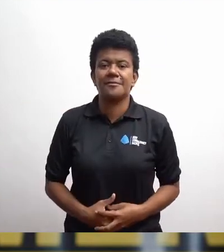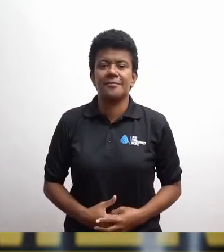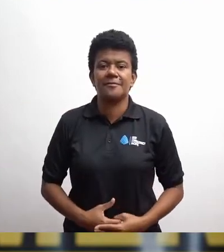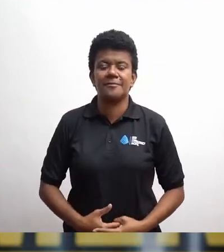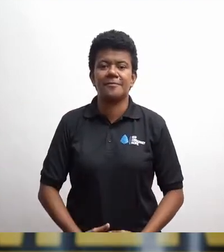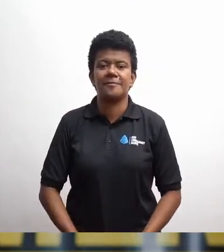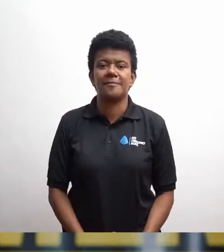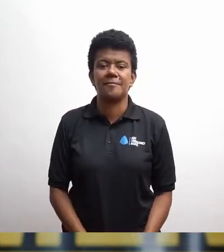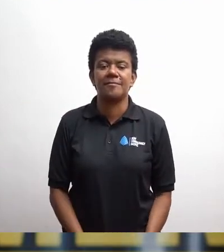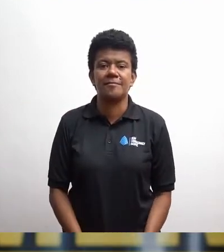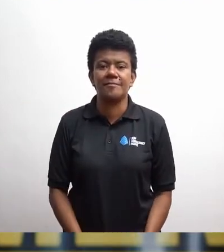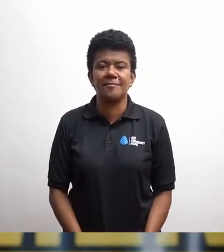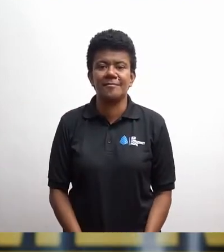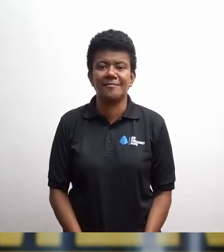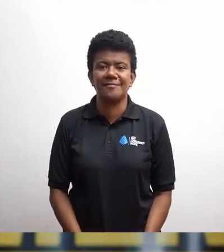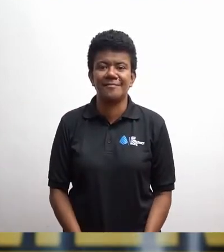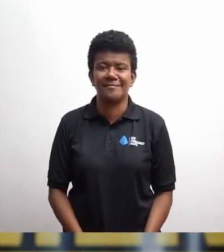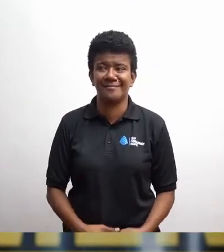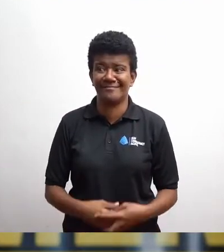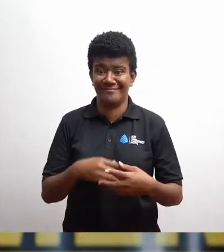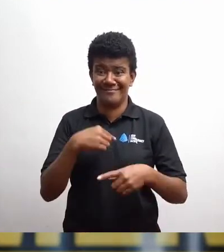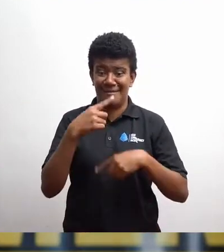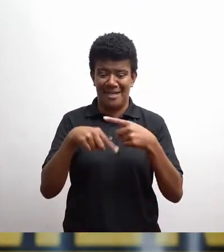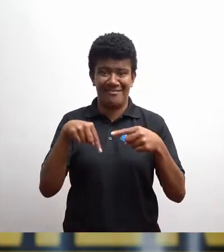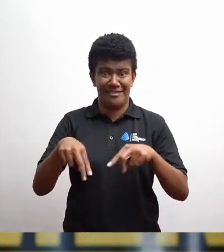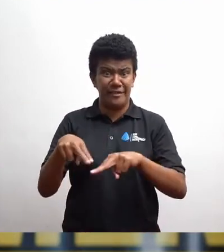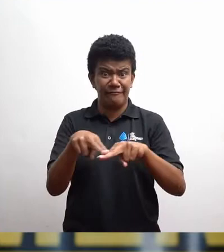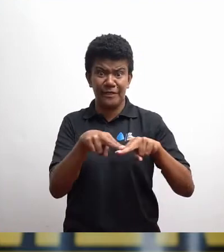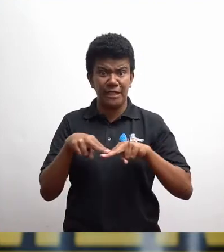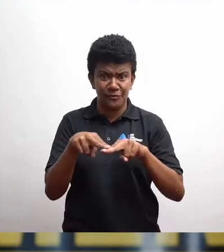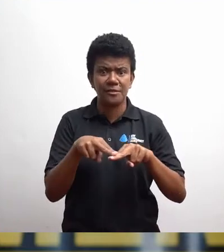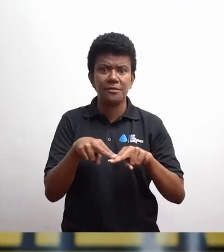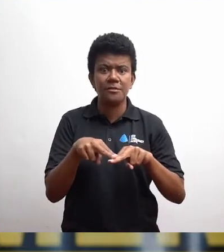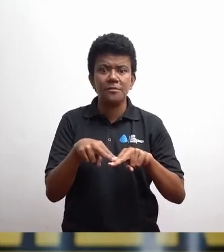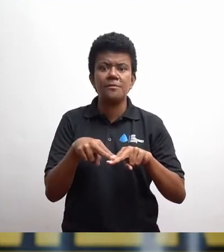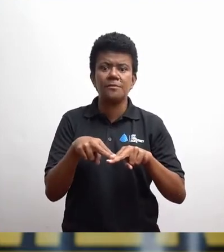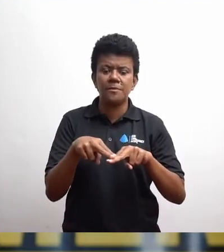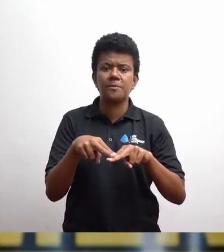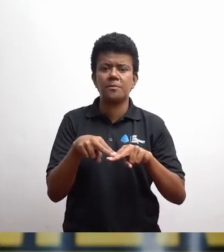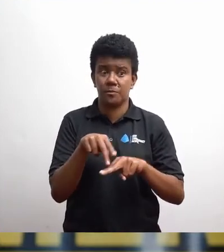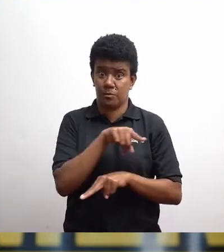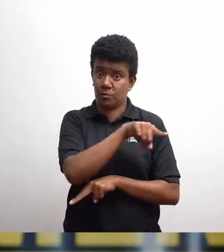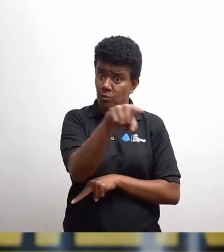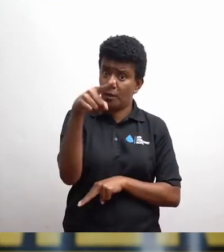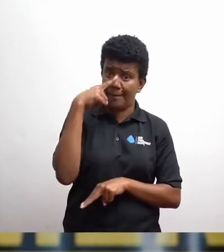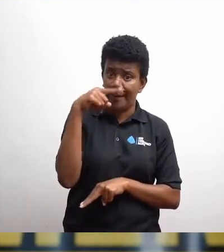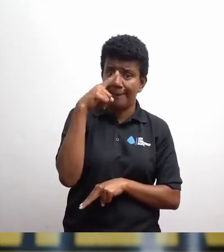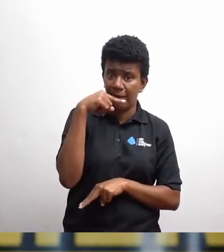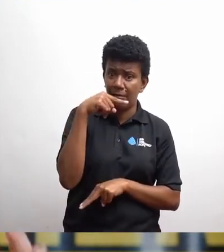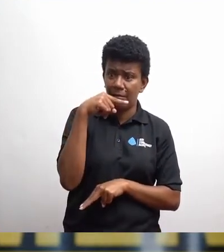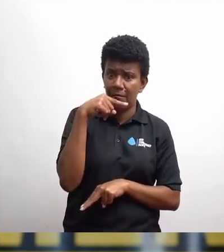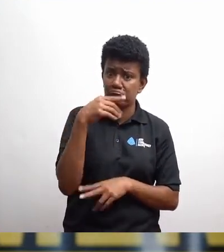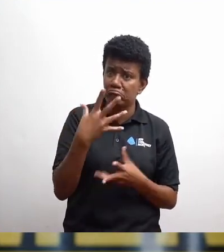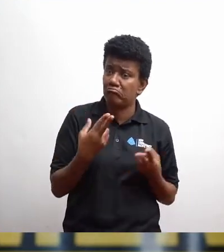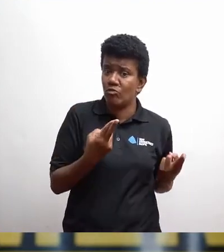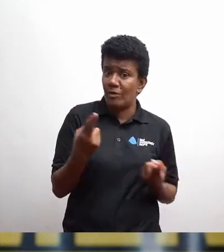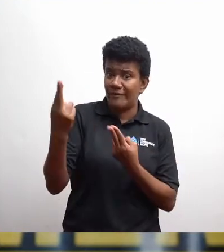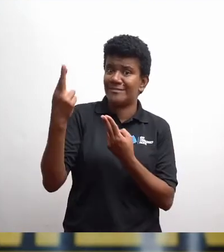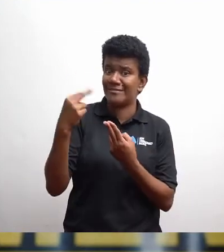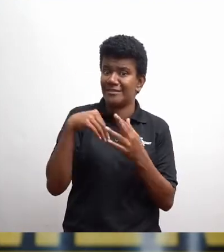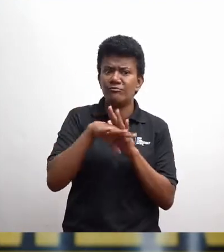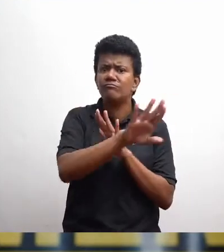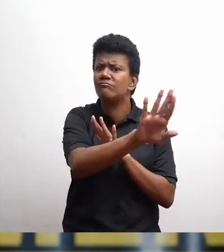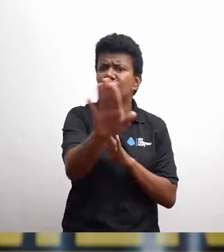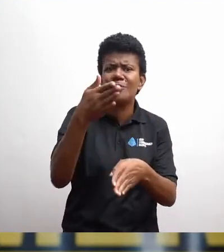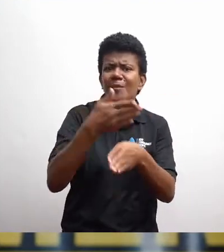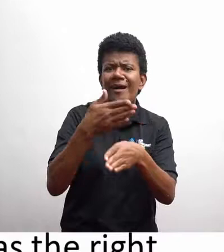slide. One of the things in Fiji that we call on all the time, and you also can make reference to it in your activism